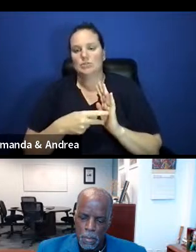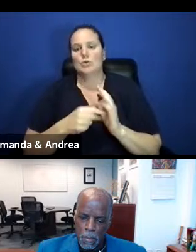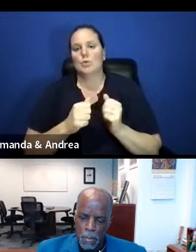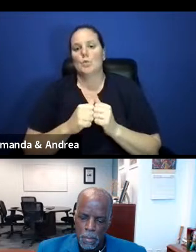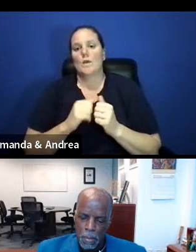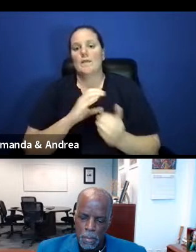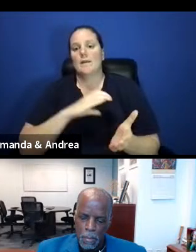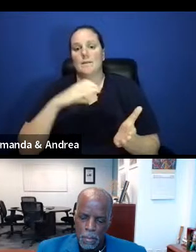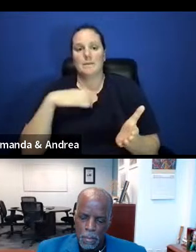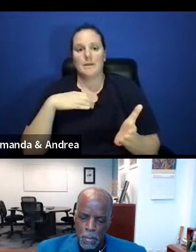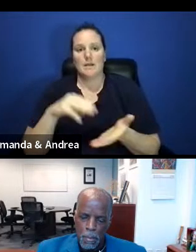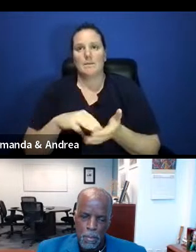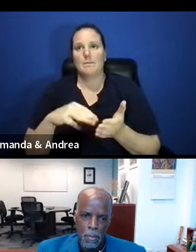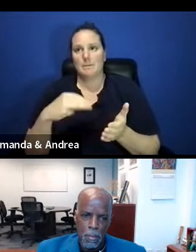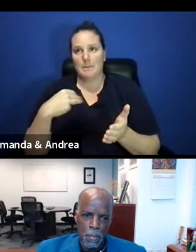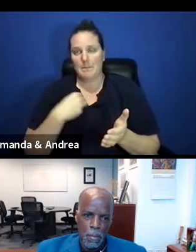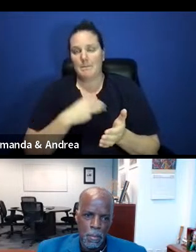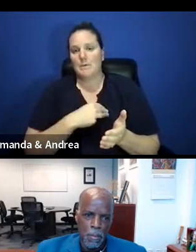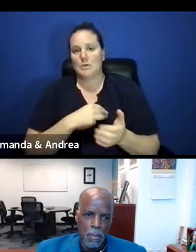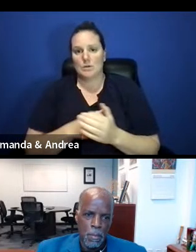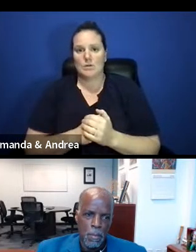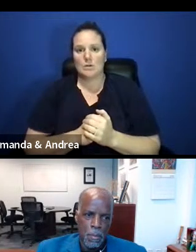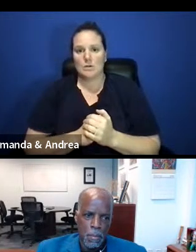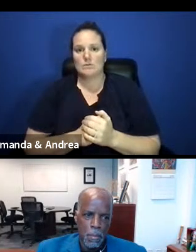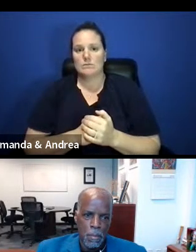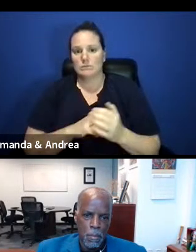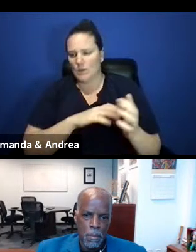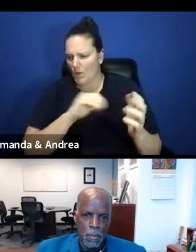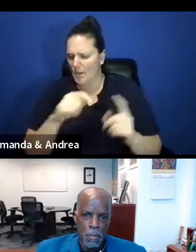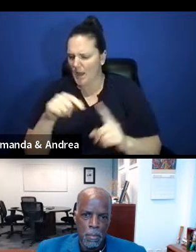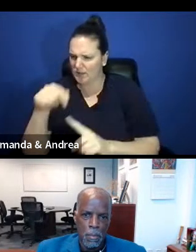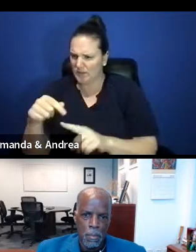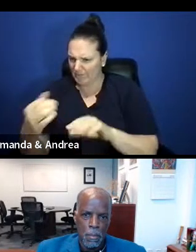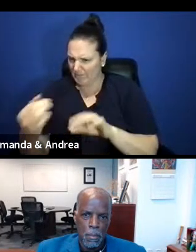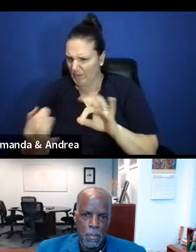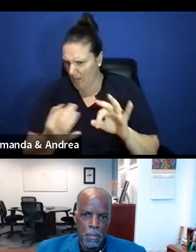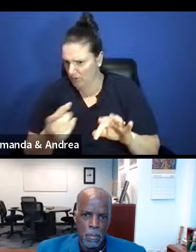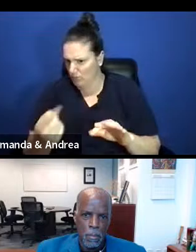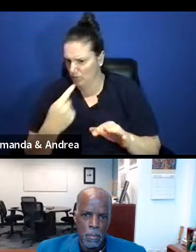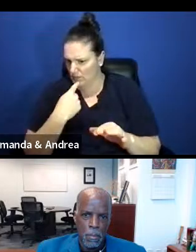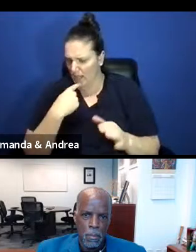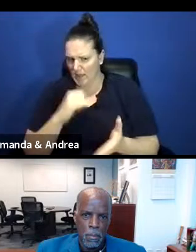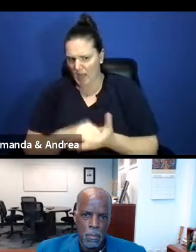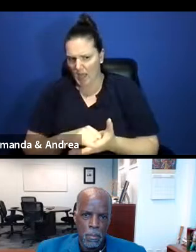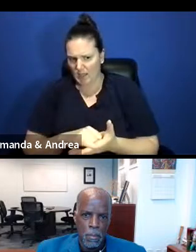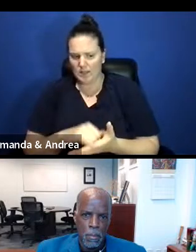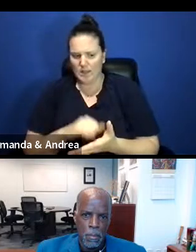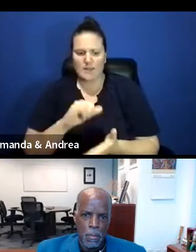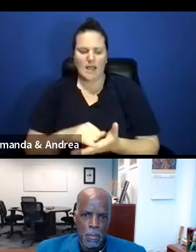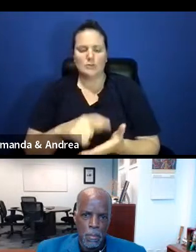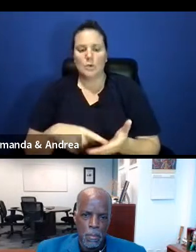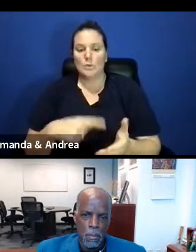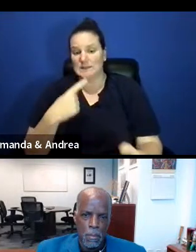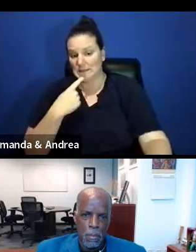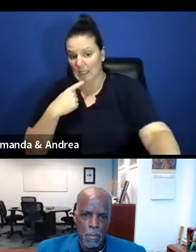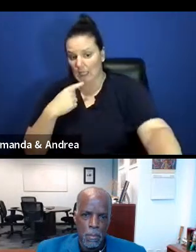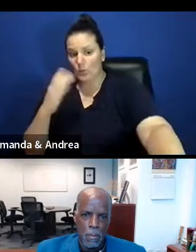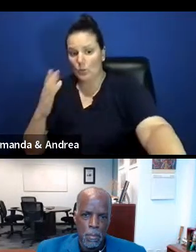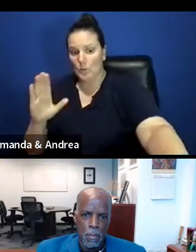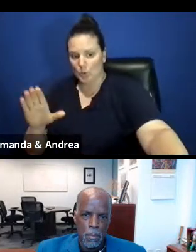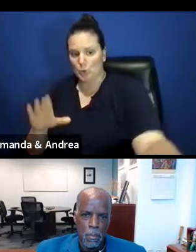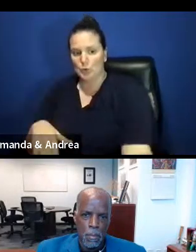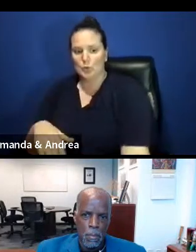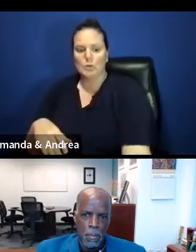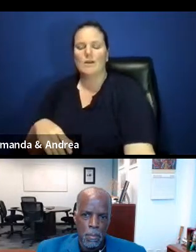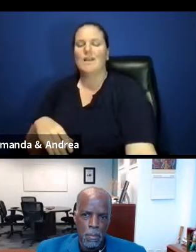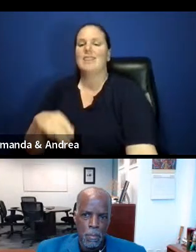committee members to really circle back and say, look, these are the things we heard you say. These are the things that we said that we were going to do. These are the things